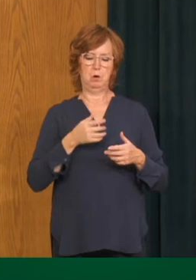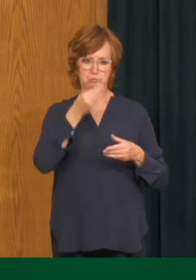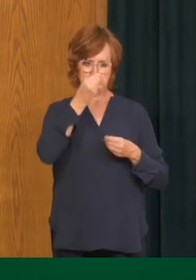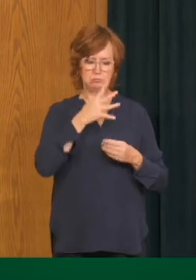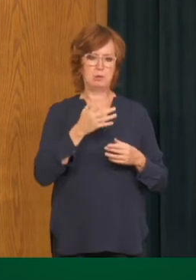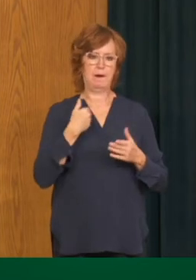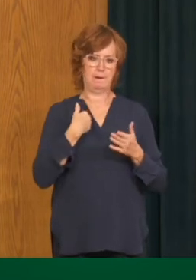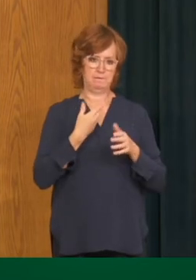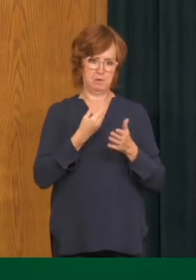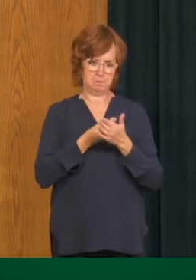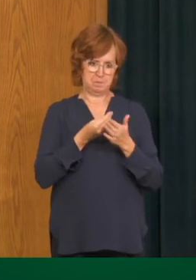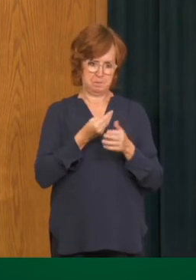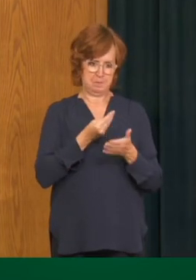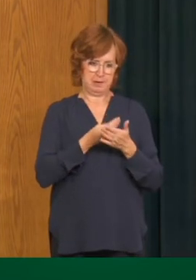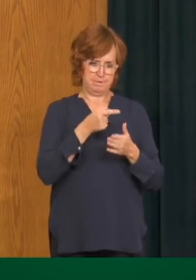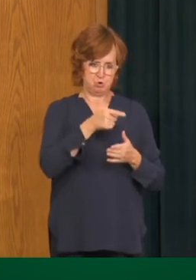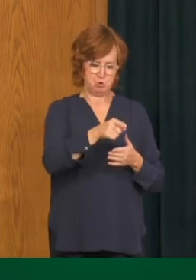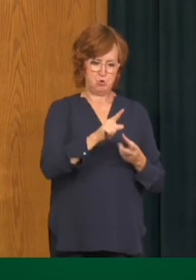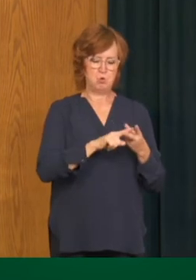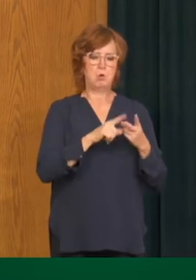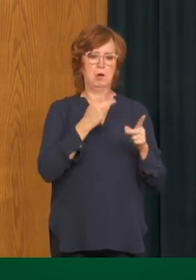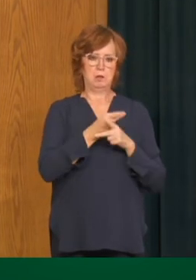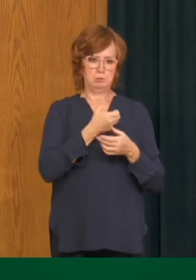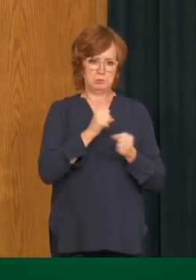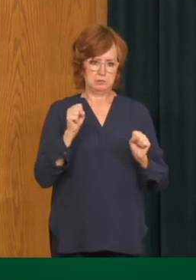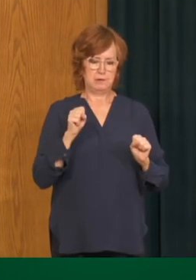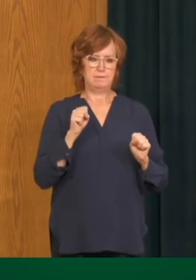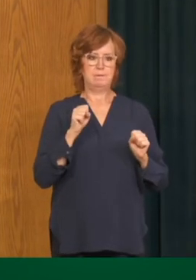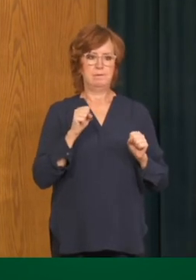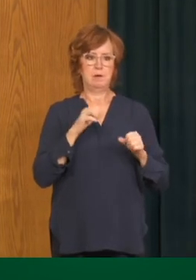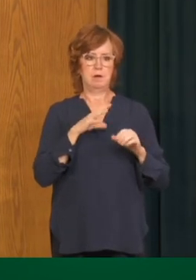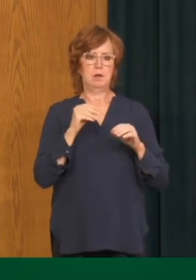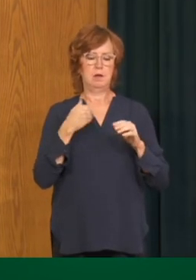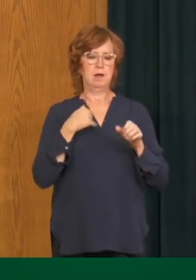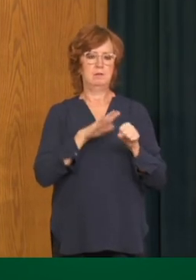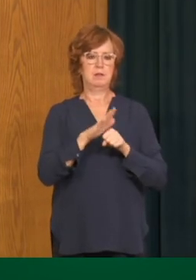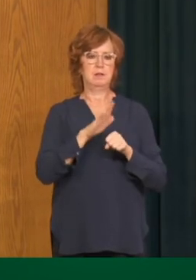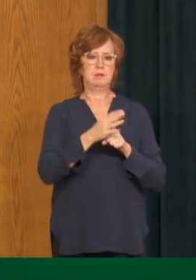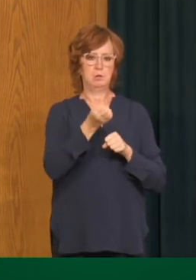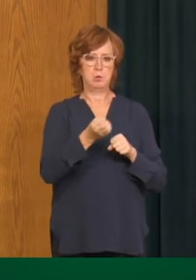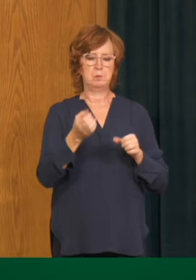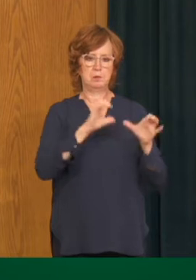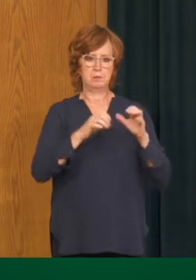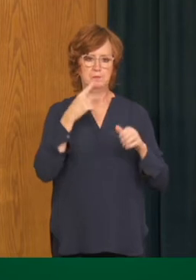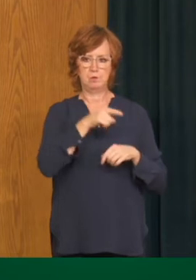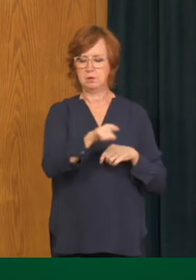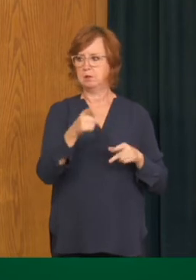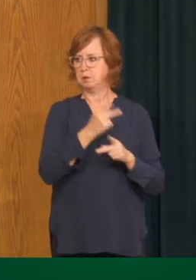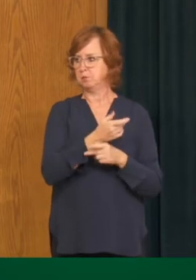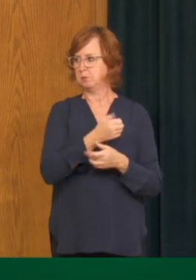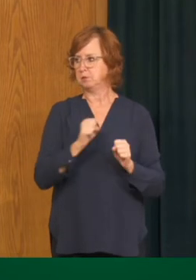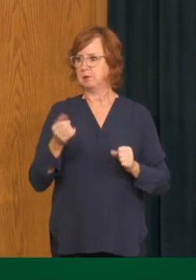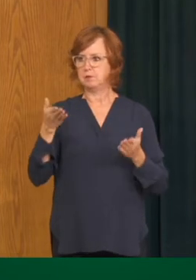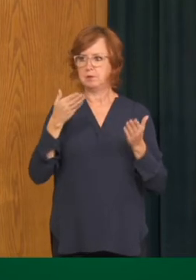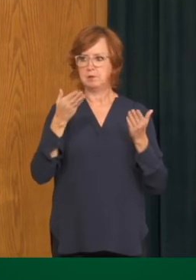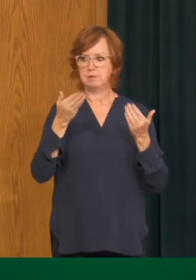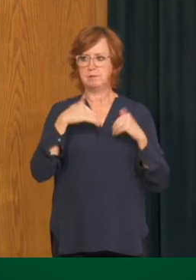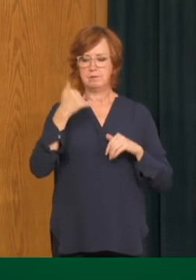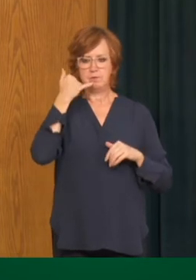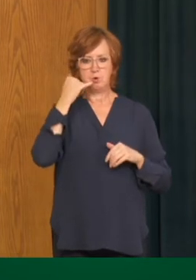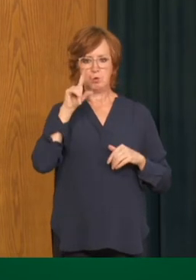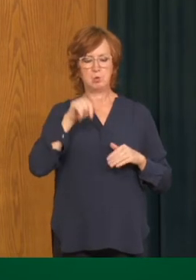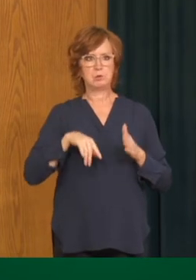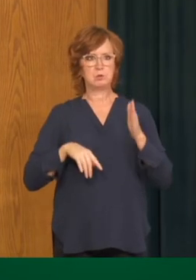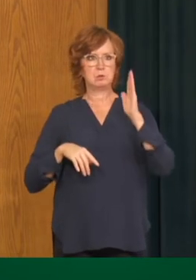with the divisions to ensure that there is safe classrooms for our students to return. We'll take our next question from the phone line.